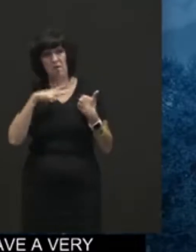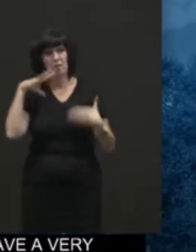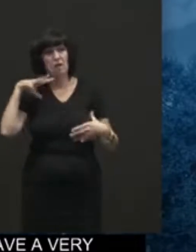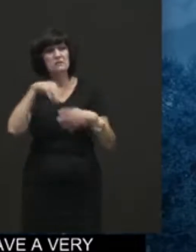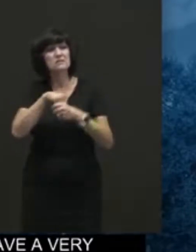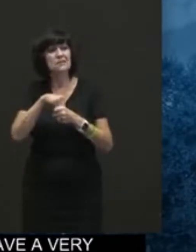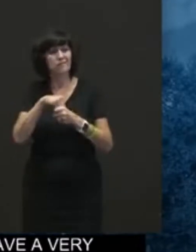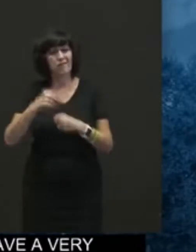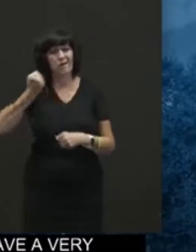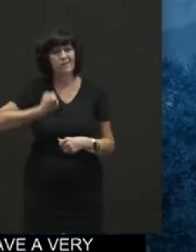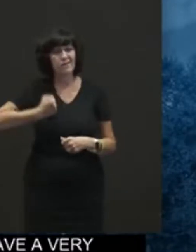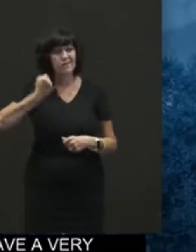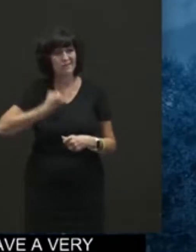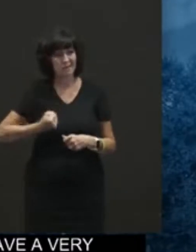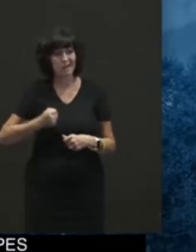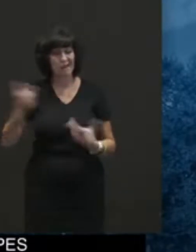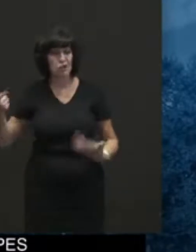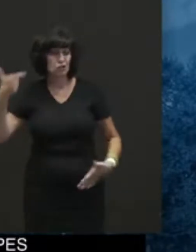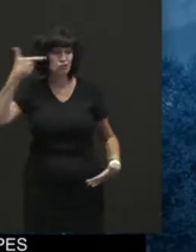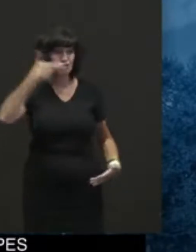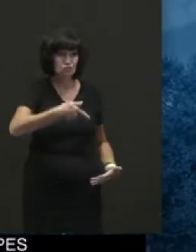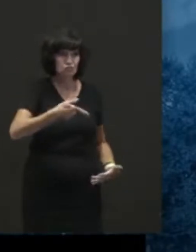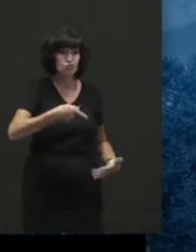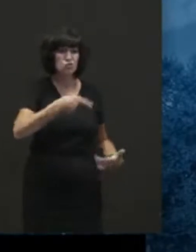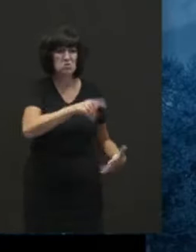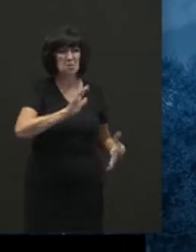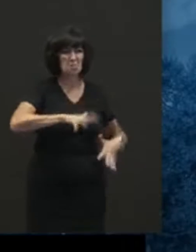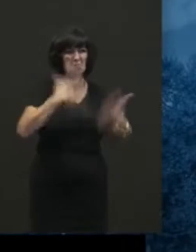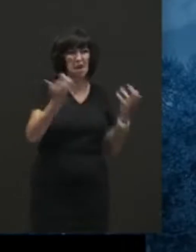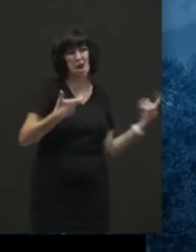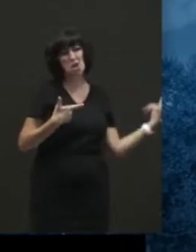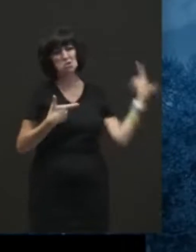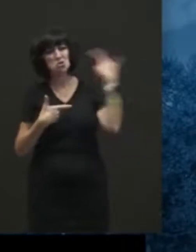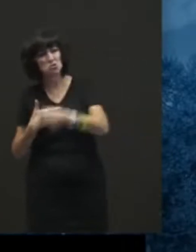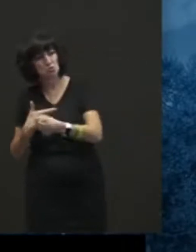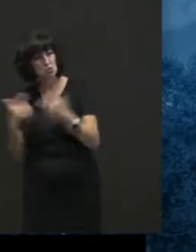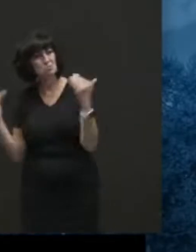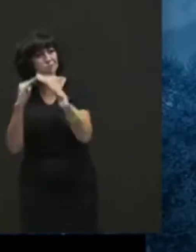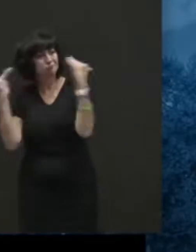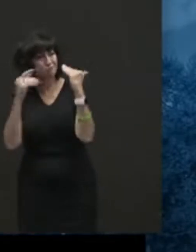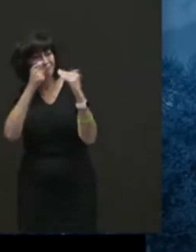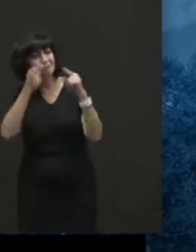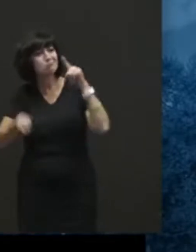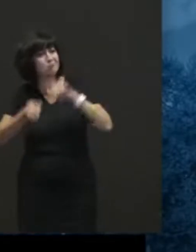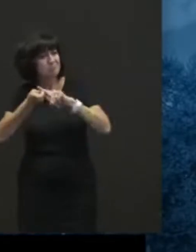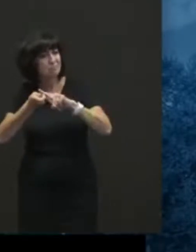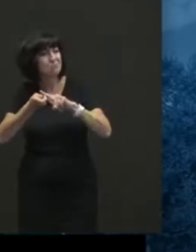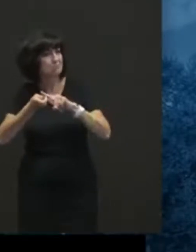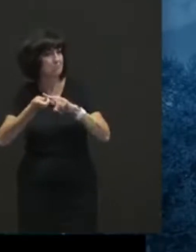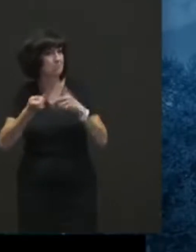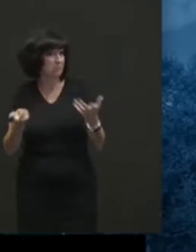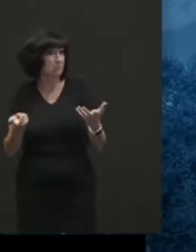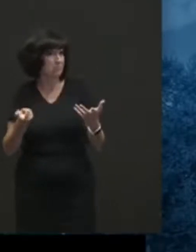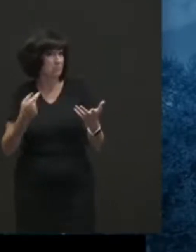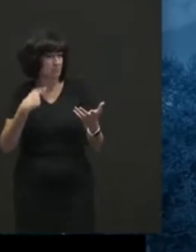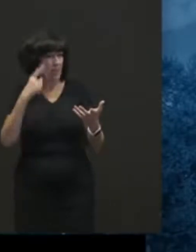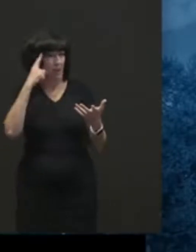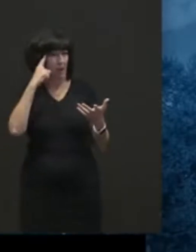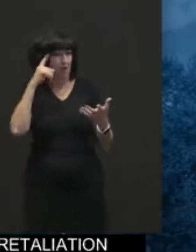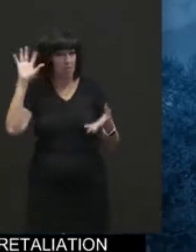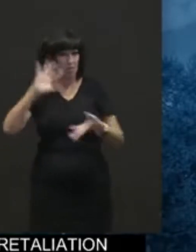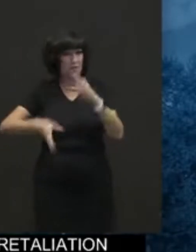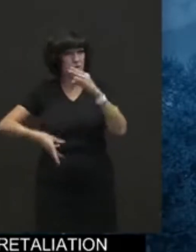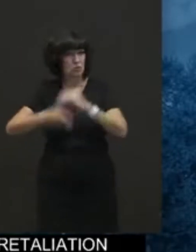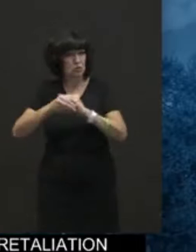shoots another, it's retaliation, it's back and forth. It's maybe 300 people total, 200 and